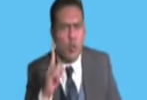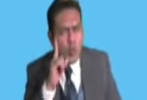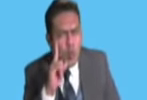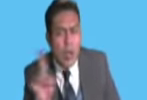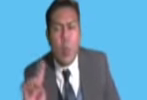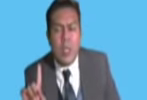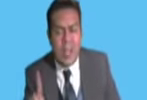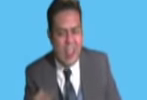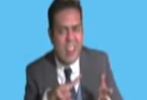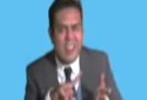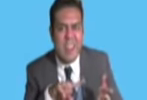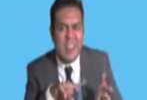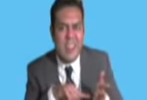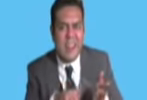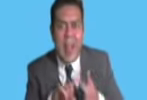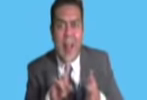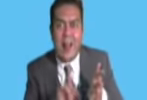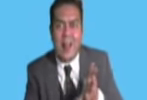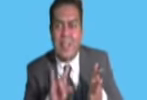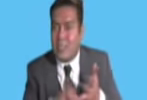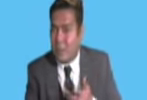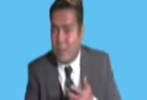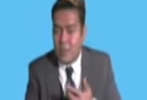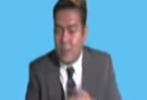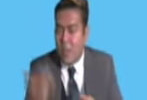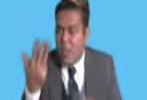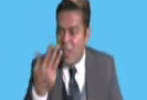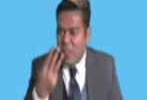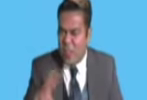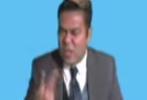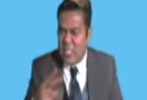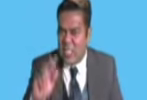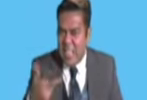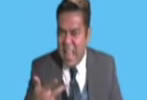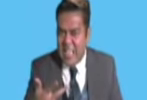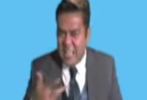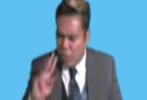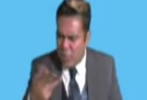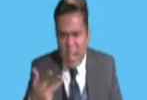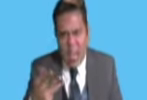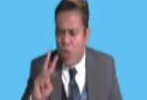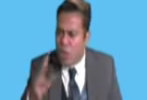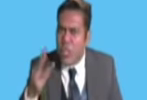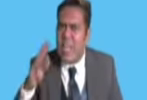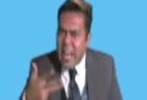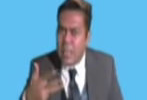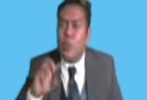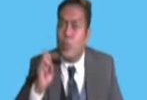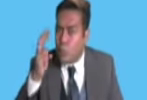The 2019 projection says that there are about 39 students under TELS, and by